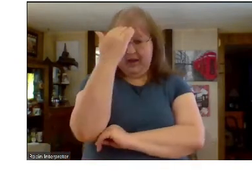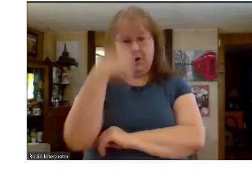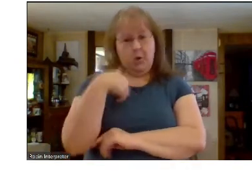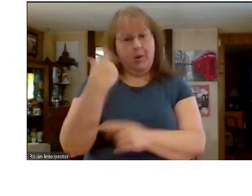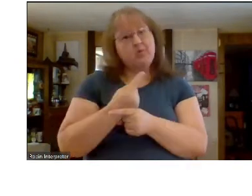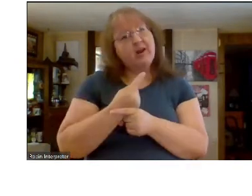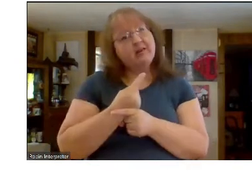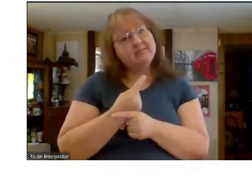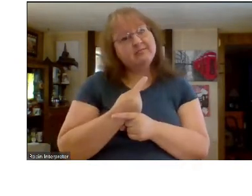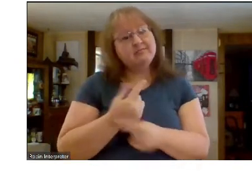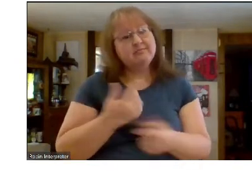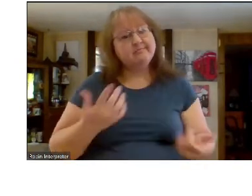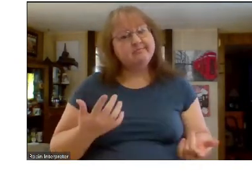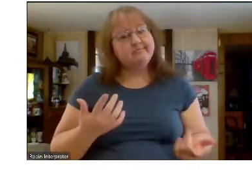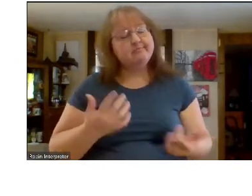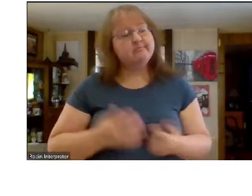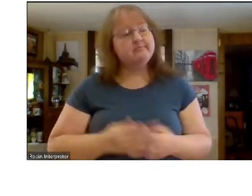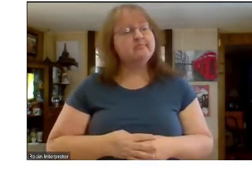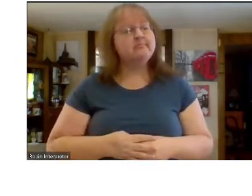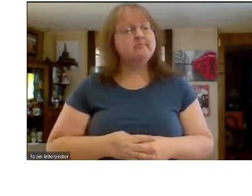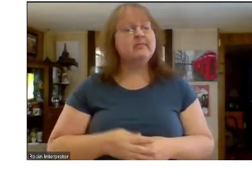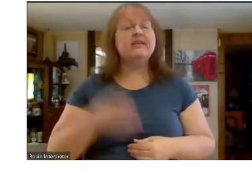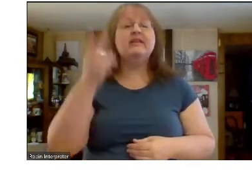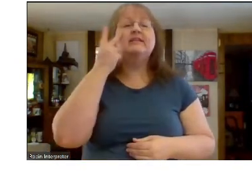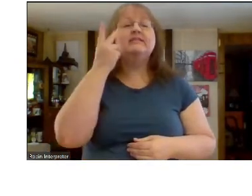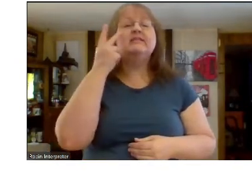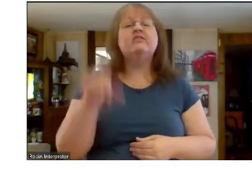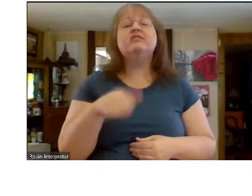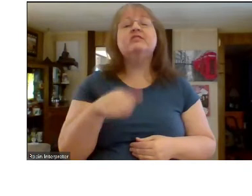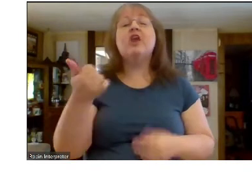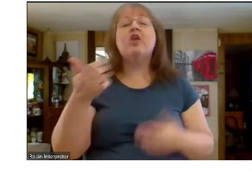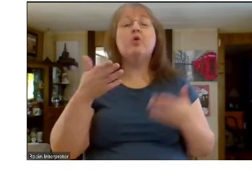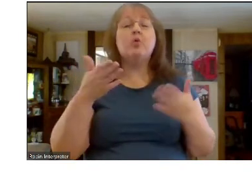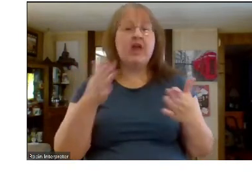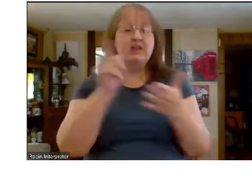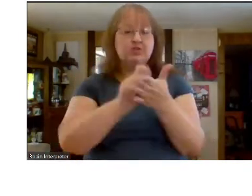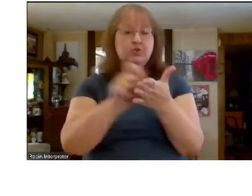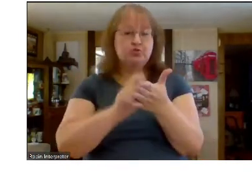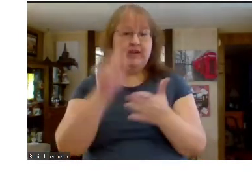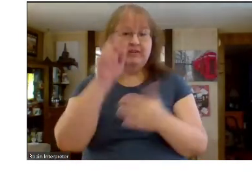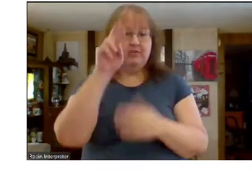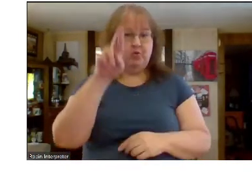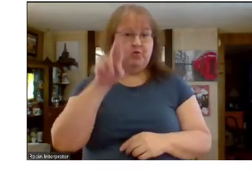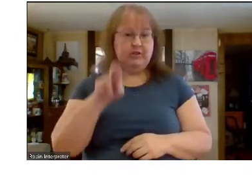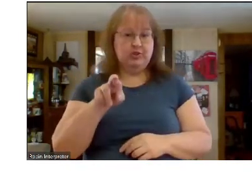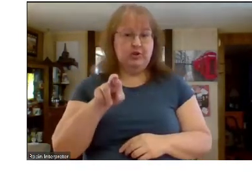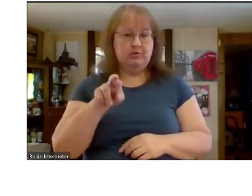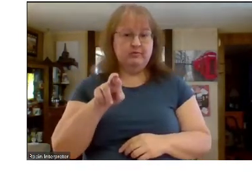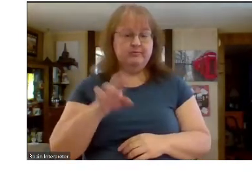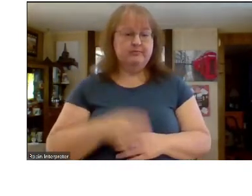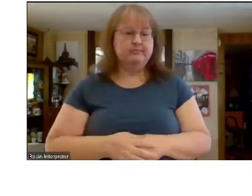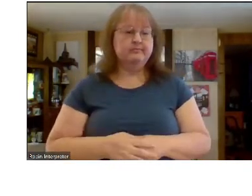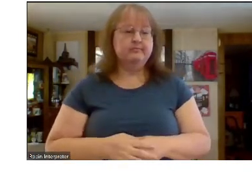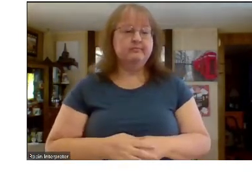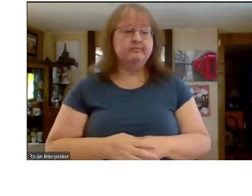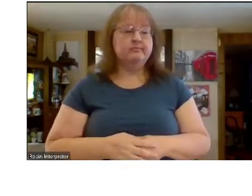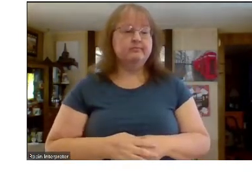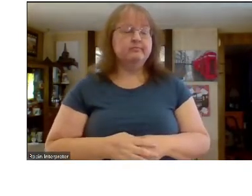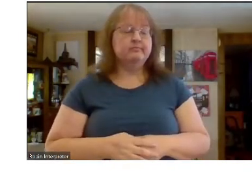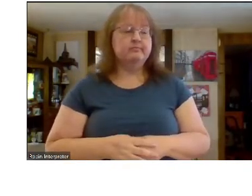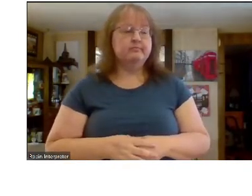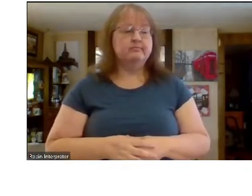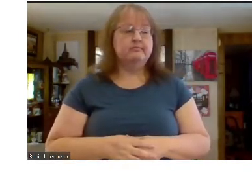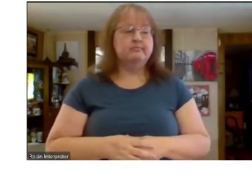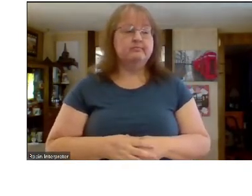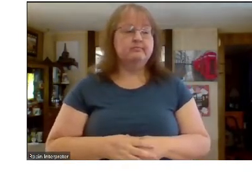7 over x, nope. But I know I did that right. Let's see if there's another way I can write this ratio.